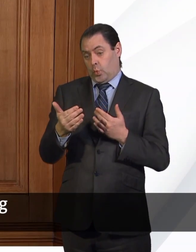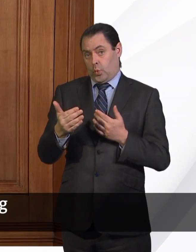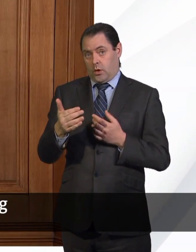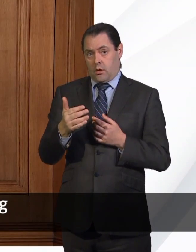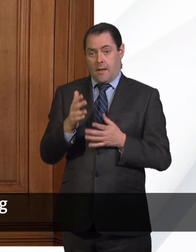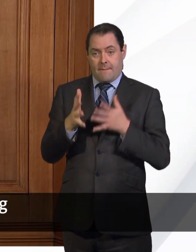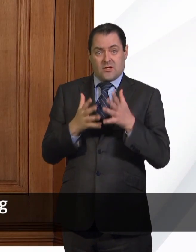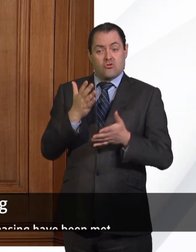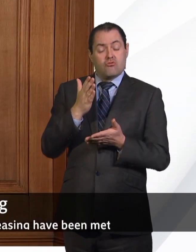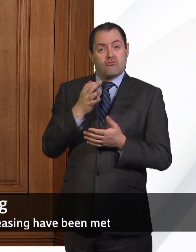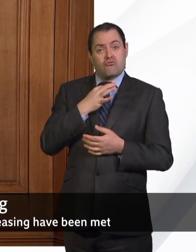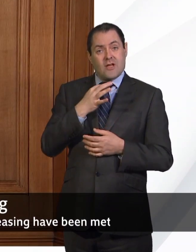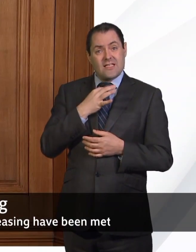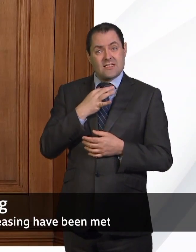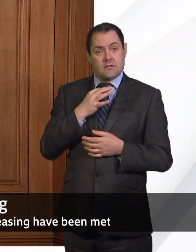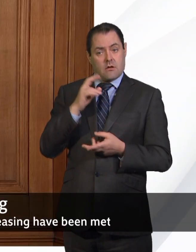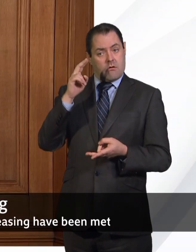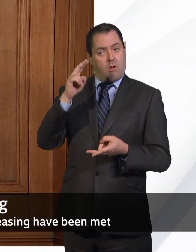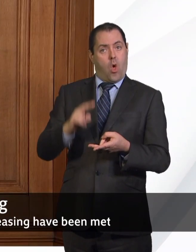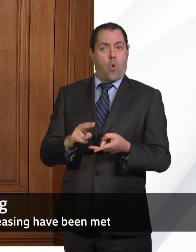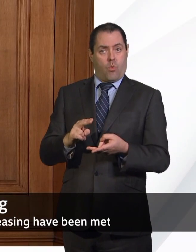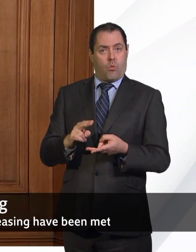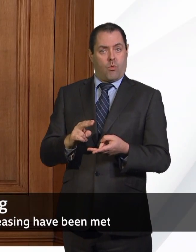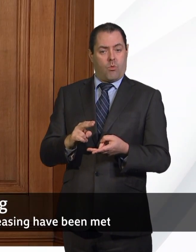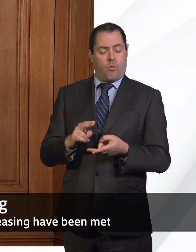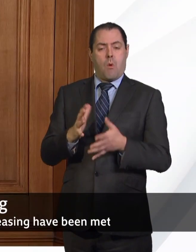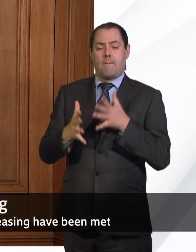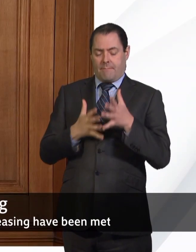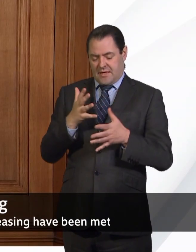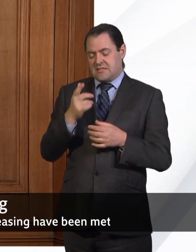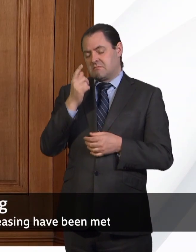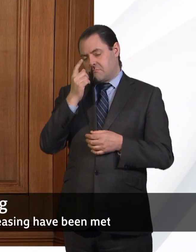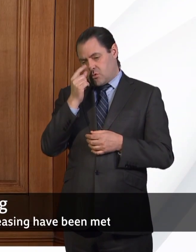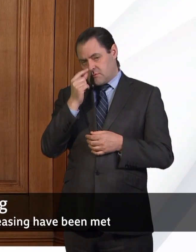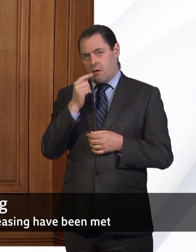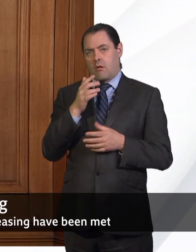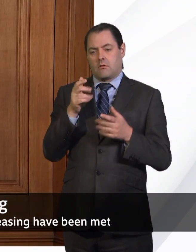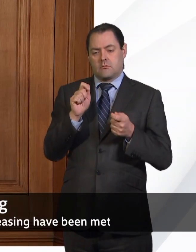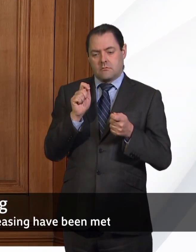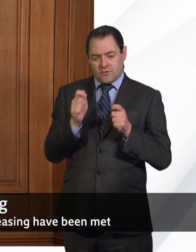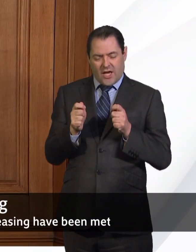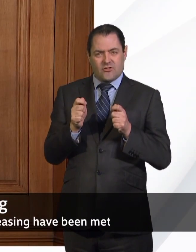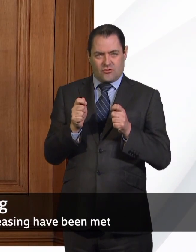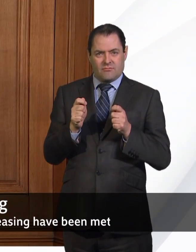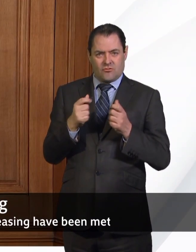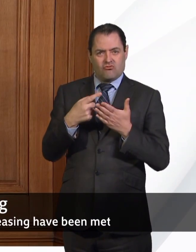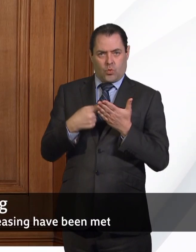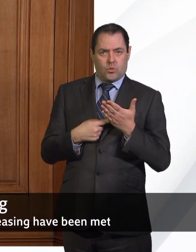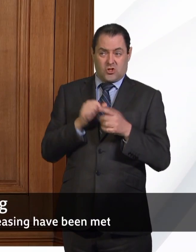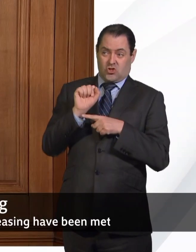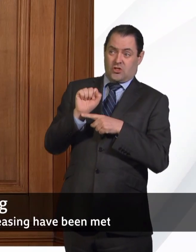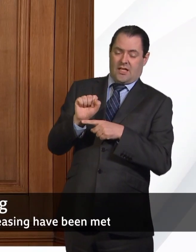absolute risk of people has got down to a low enough level, it would be possible in stages for people to leave